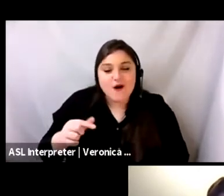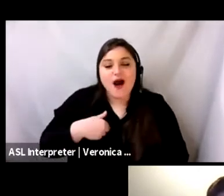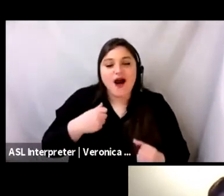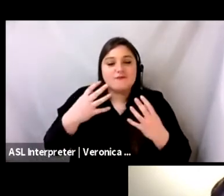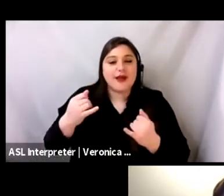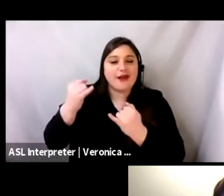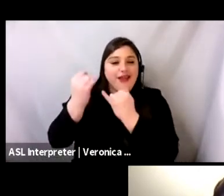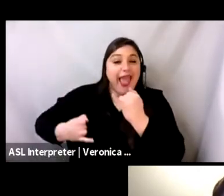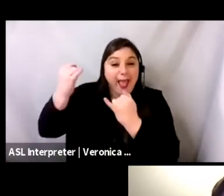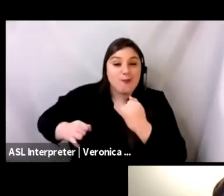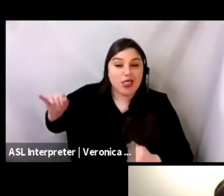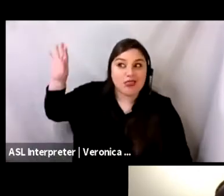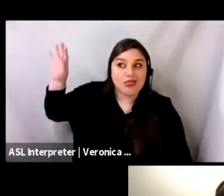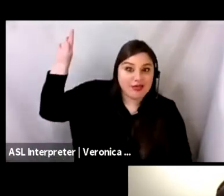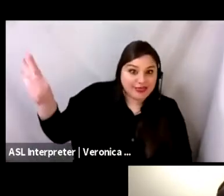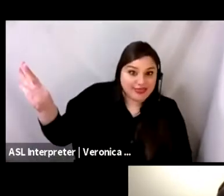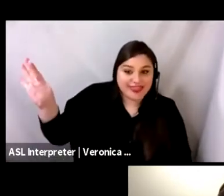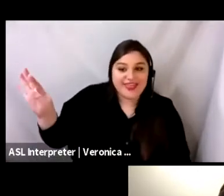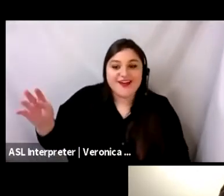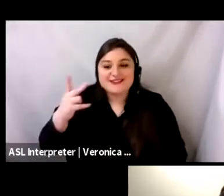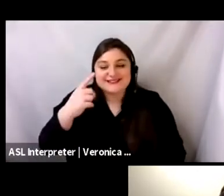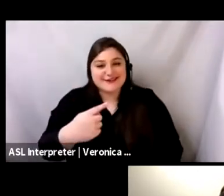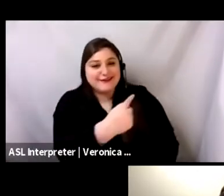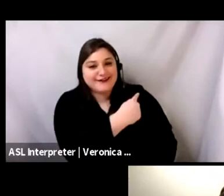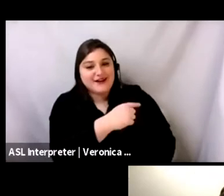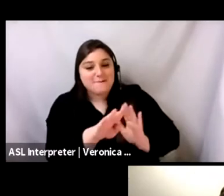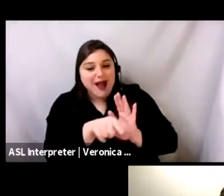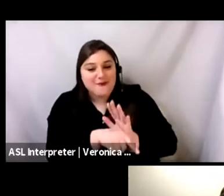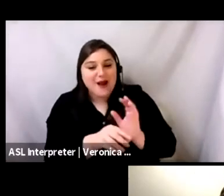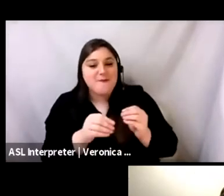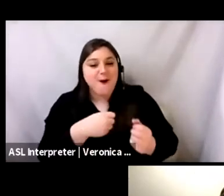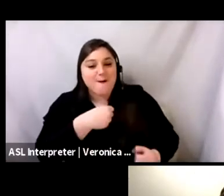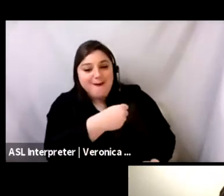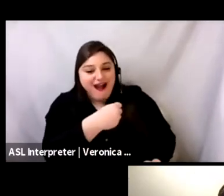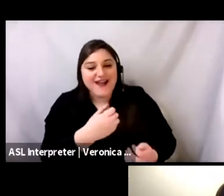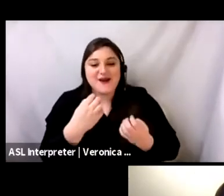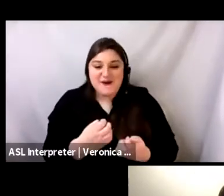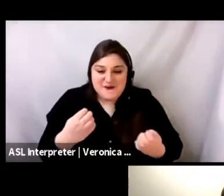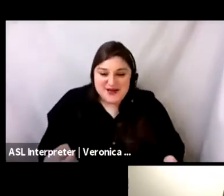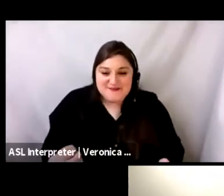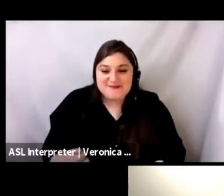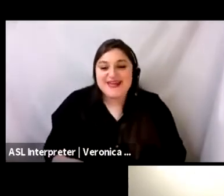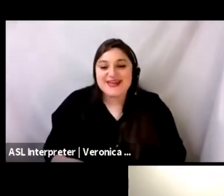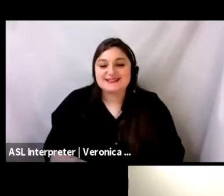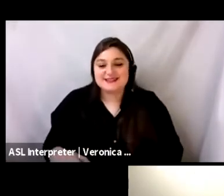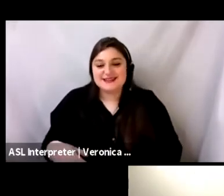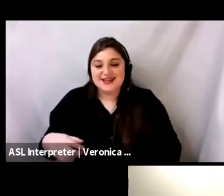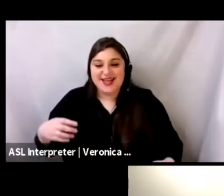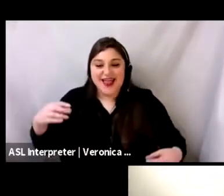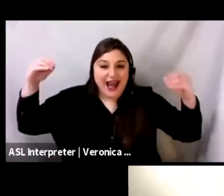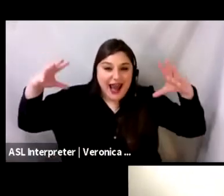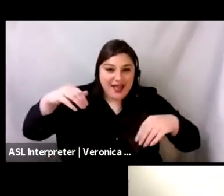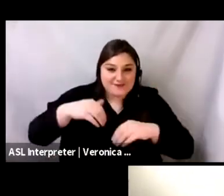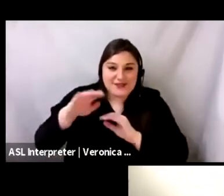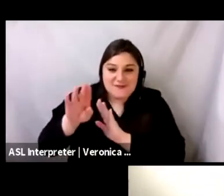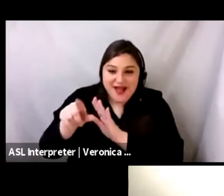and in front of me there's a very cheap Sony tape recorder. It's a tape machine that I bought in a flea market